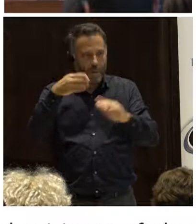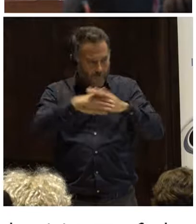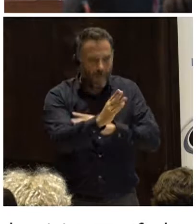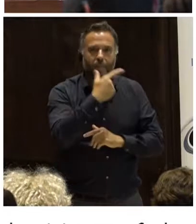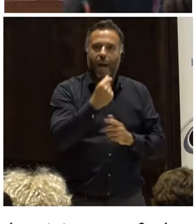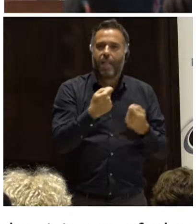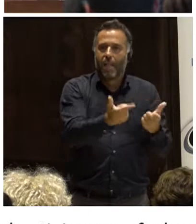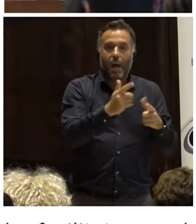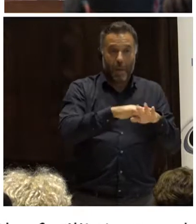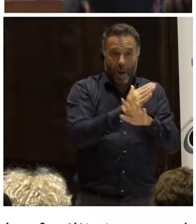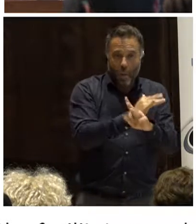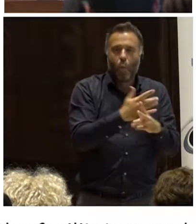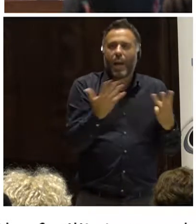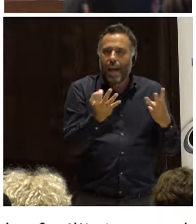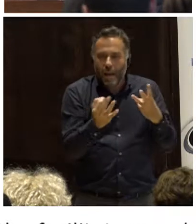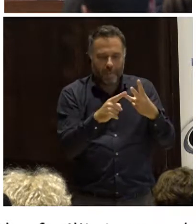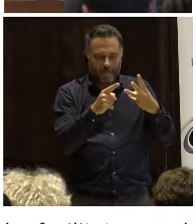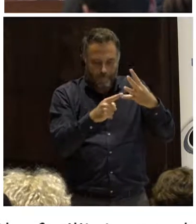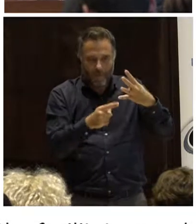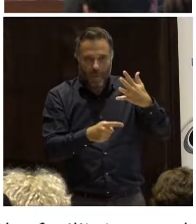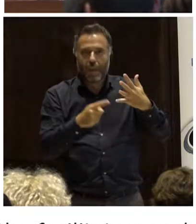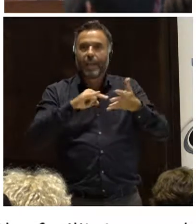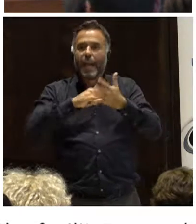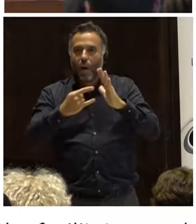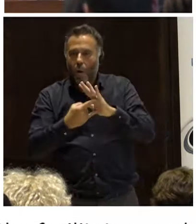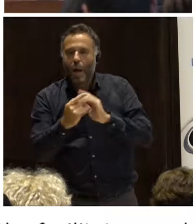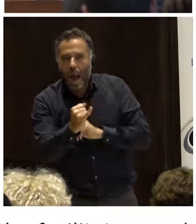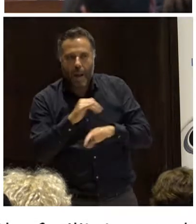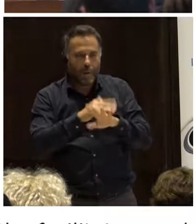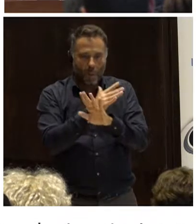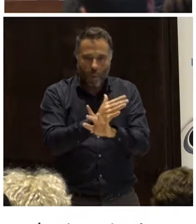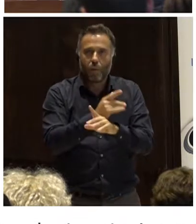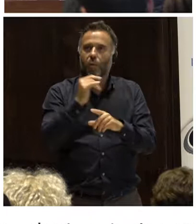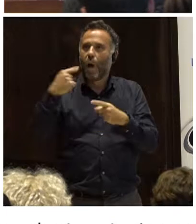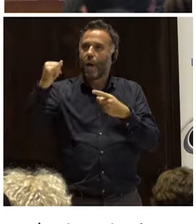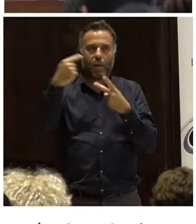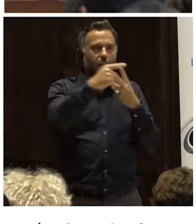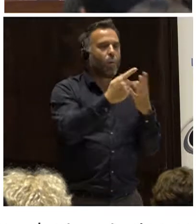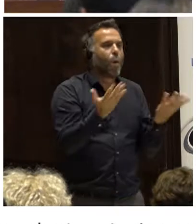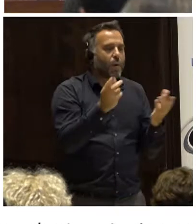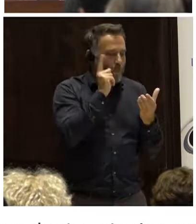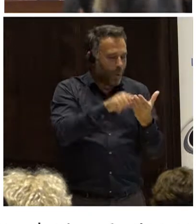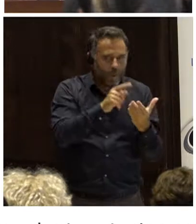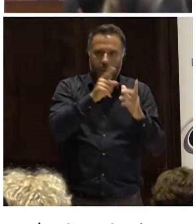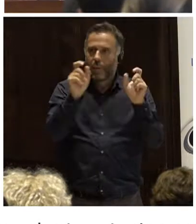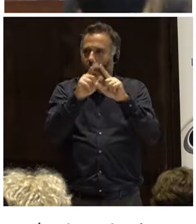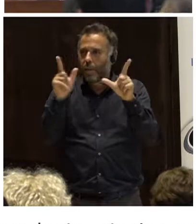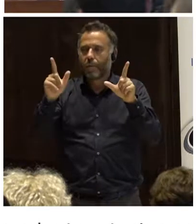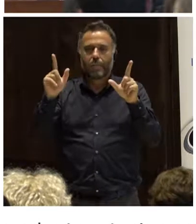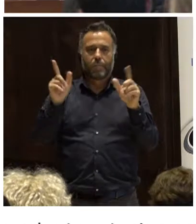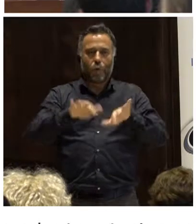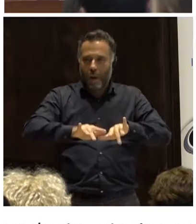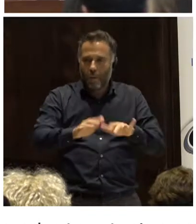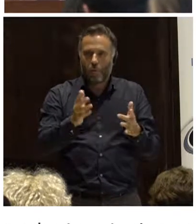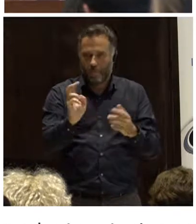and technologies. We would like to give to this scientific field a more